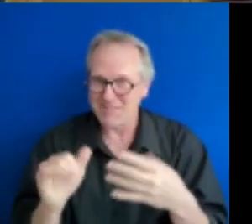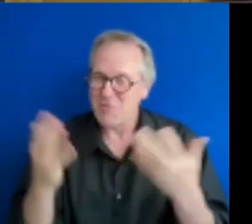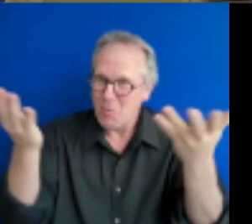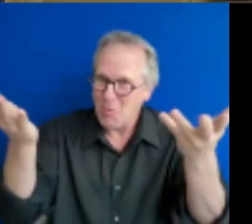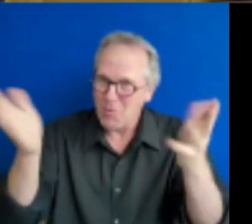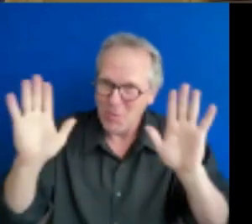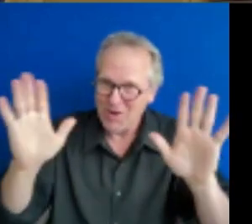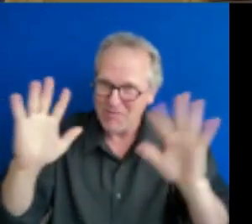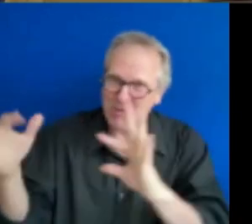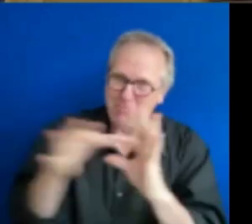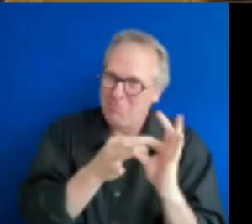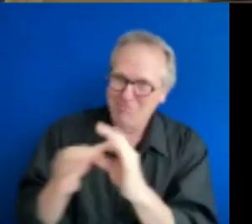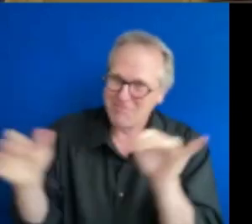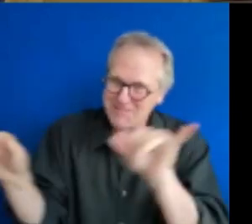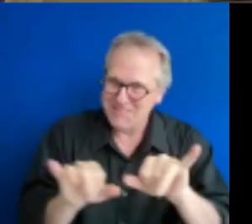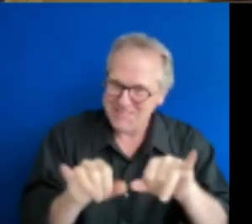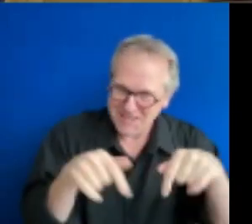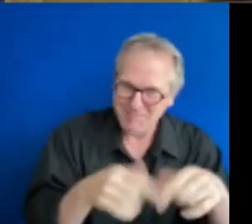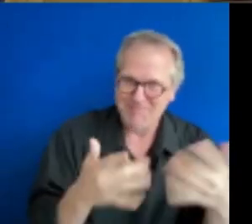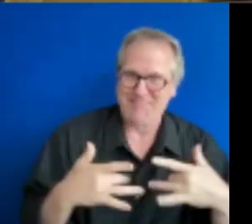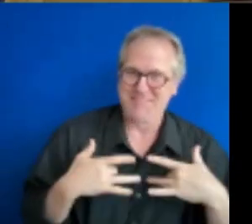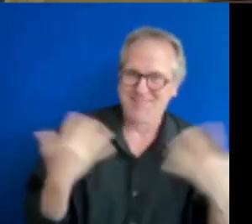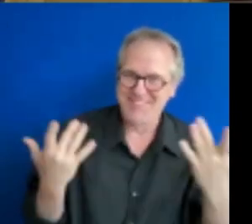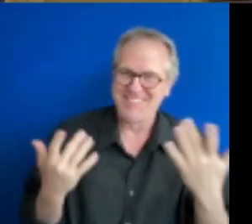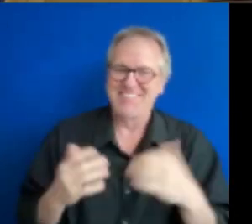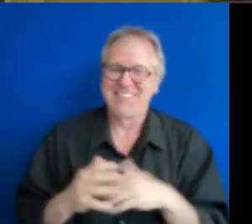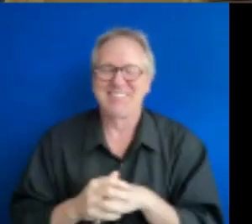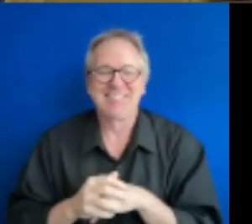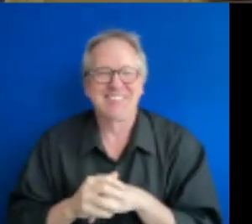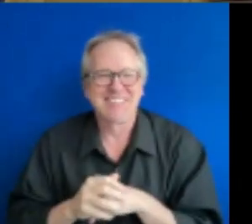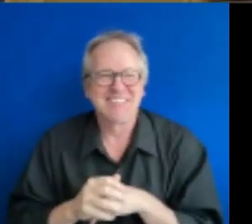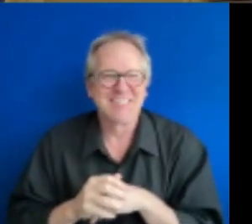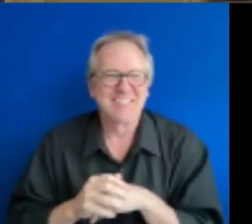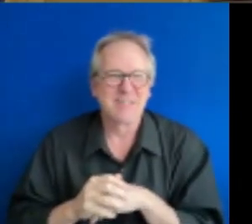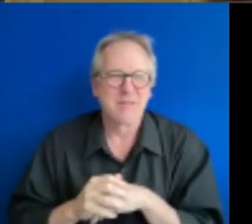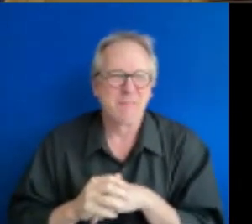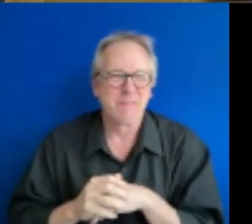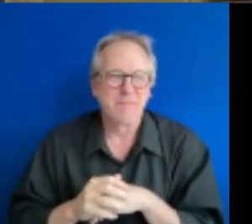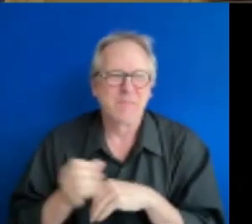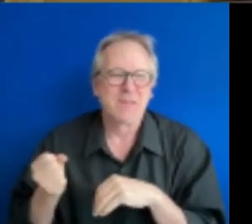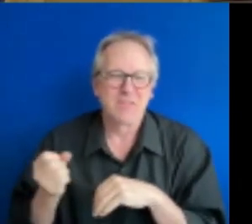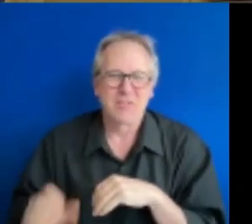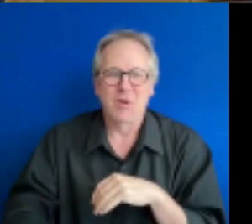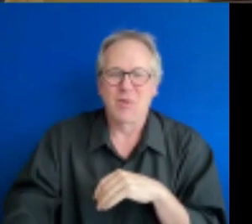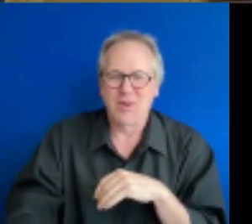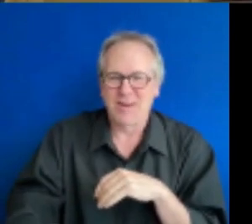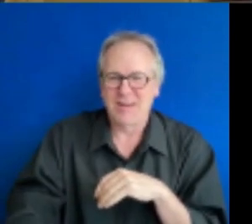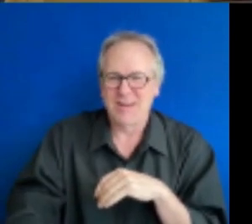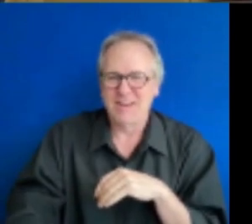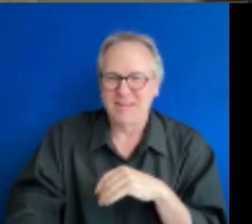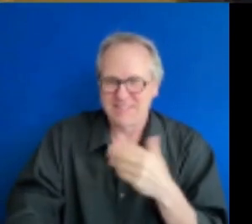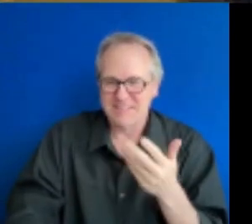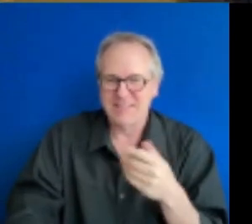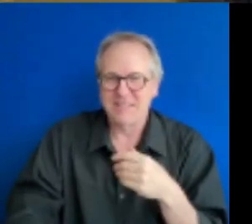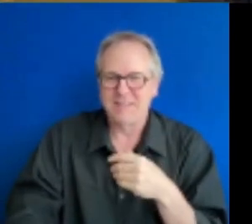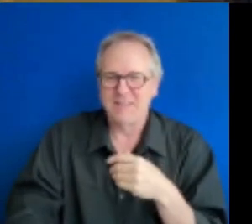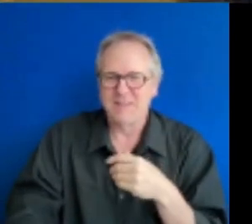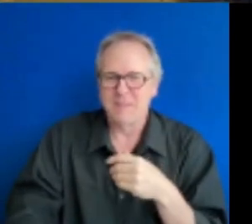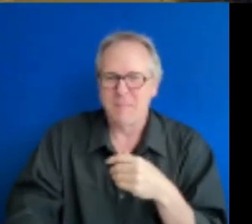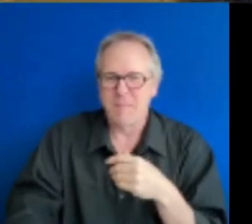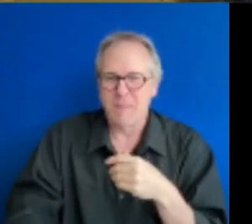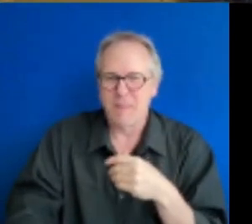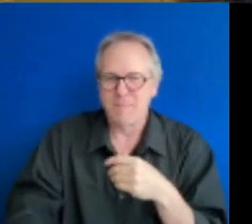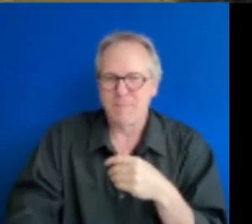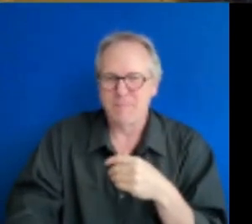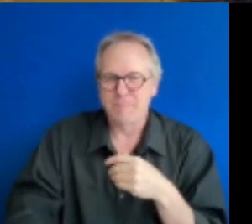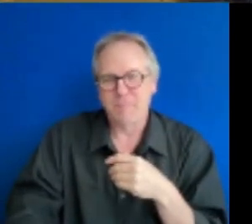wonderful coincidence. So, yes, Amanda Schuber was